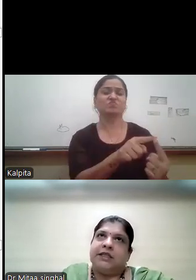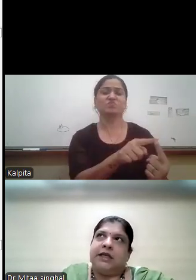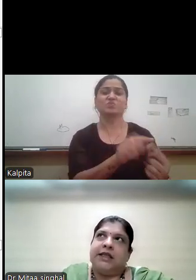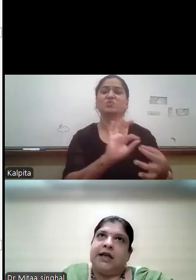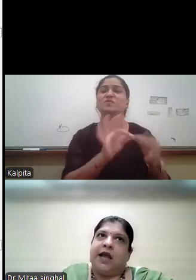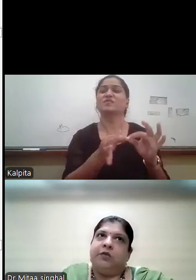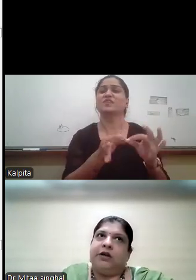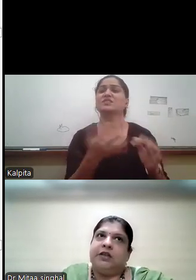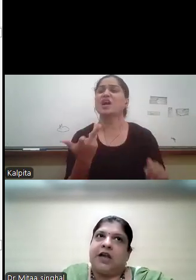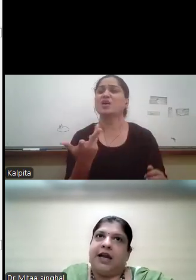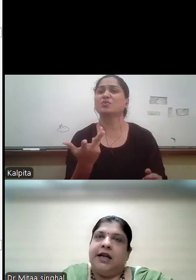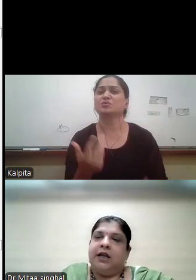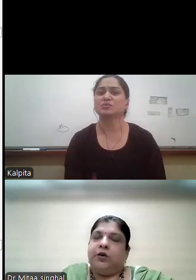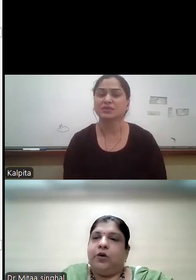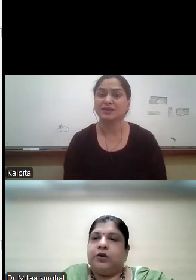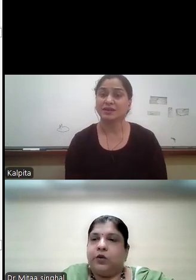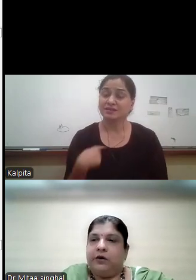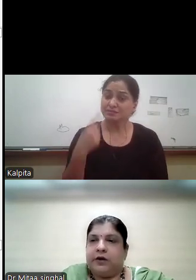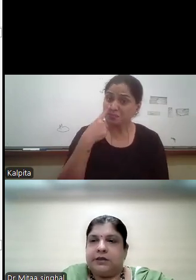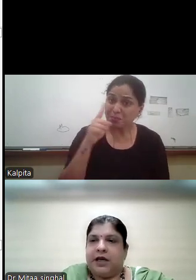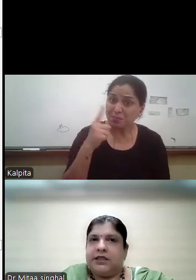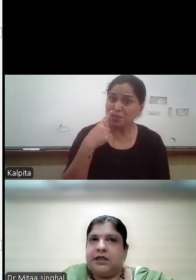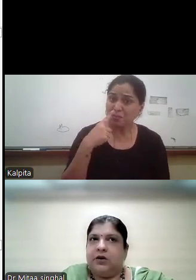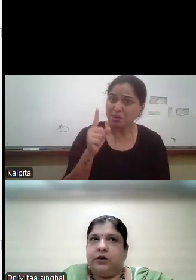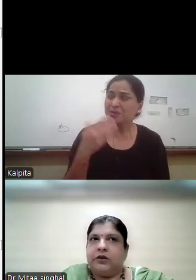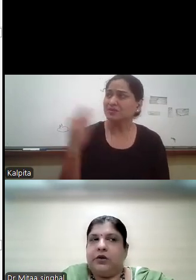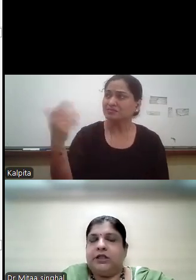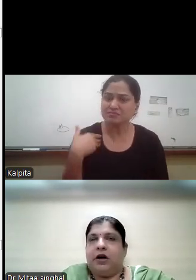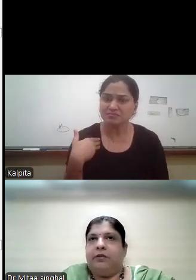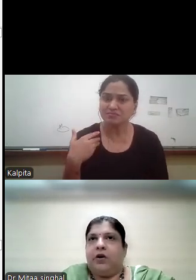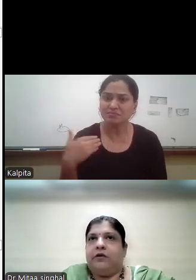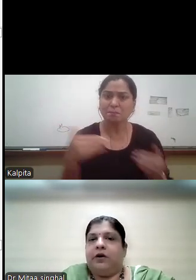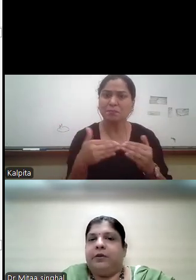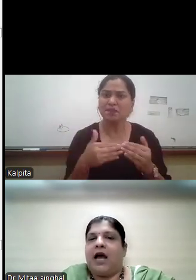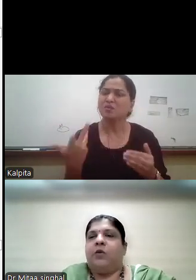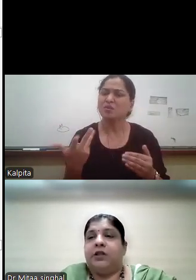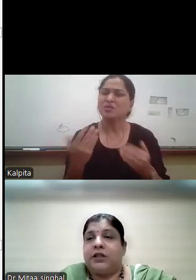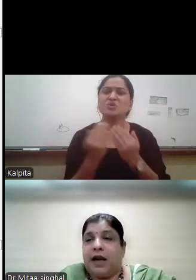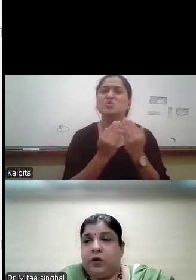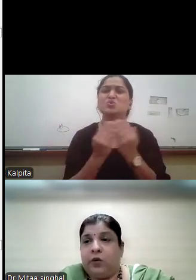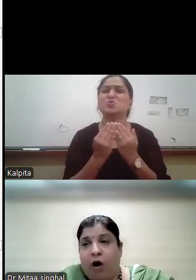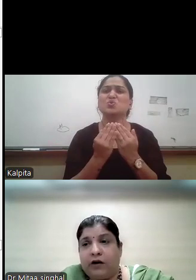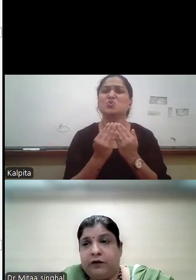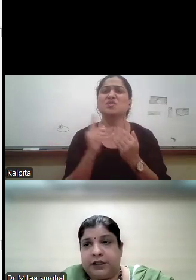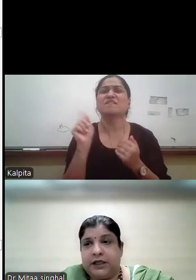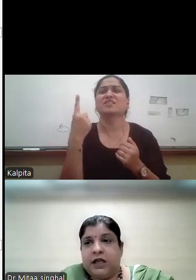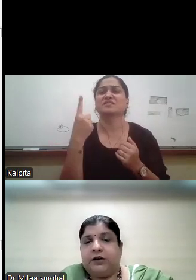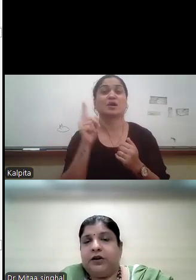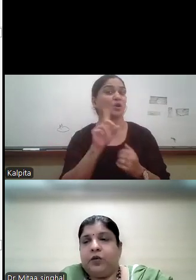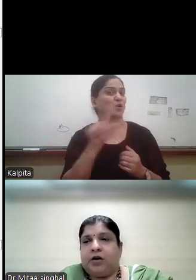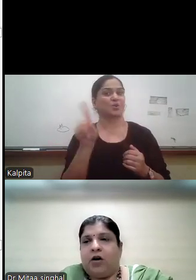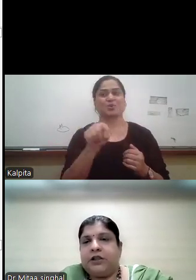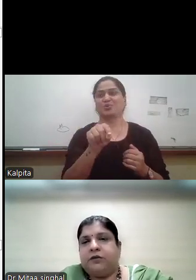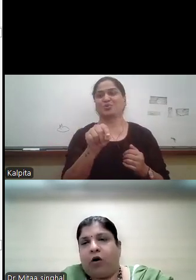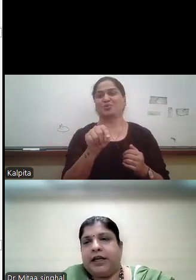I may say that I want the child to go to school first. Parents say, no, school is not important for me. I want the child to walk first. So